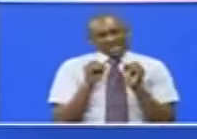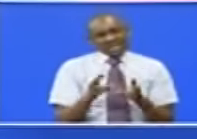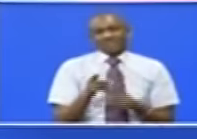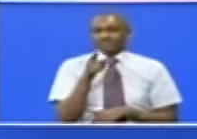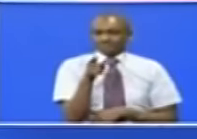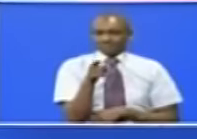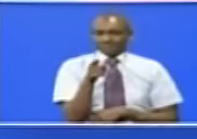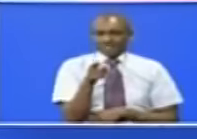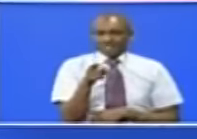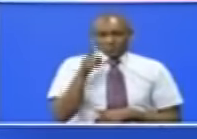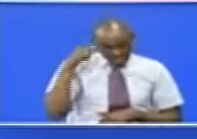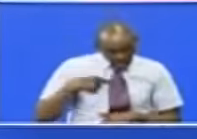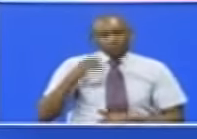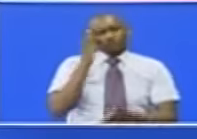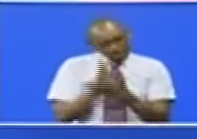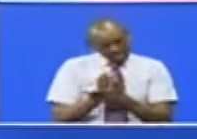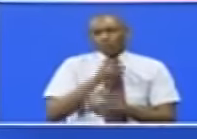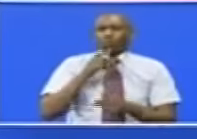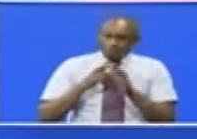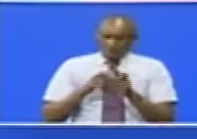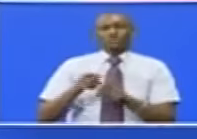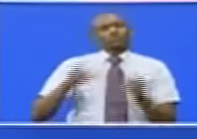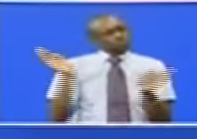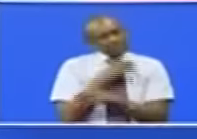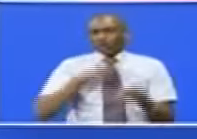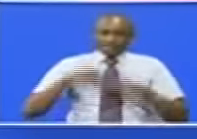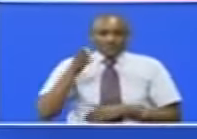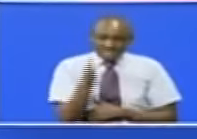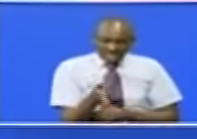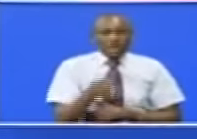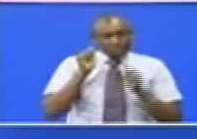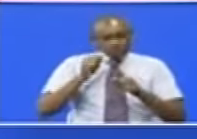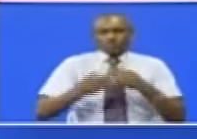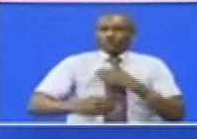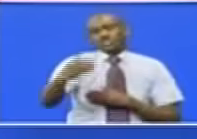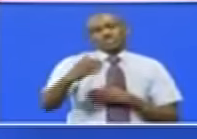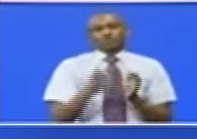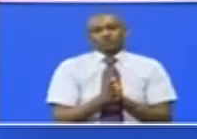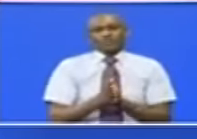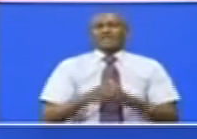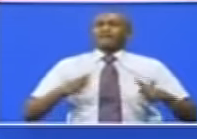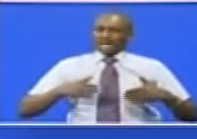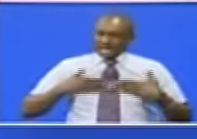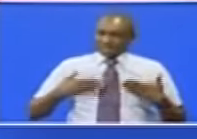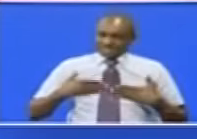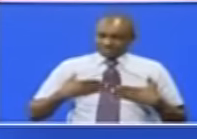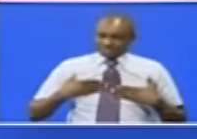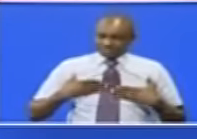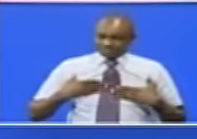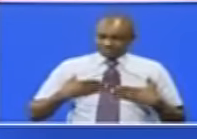must magnify the war on corruption in this country for us to move forward. I'm happy